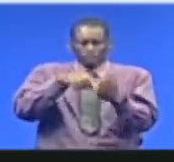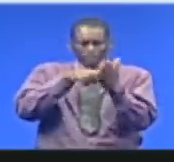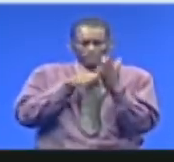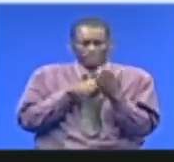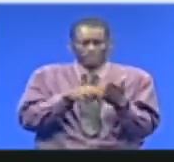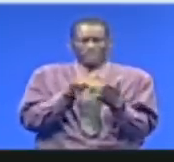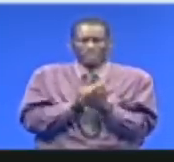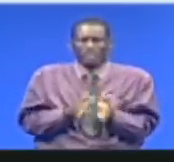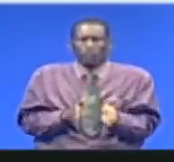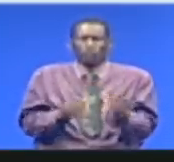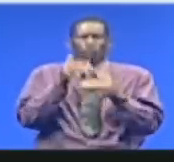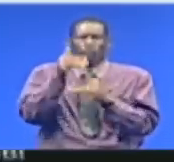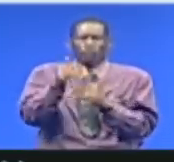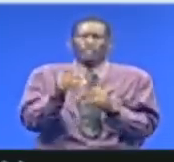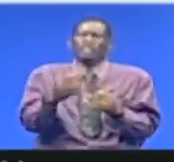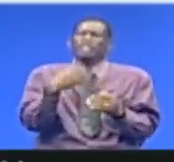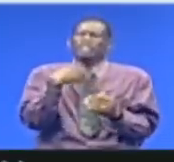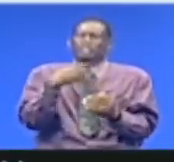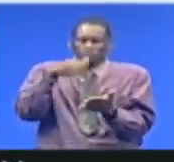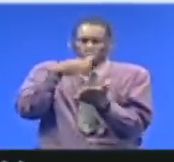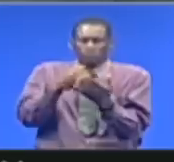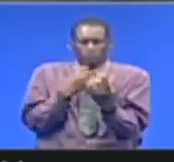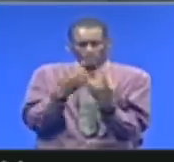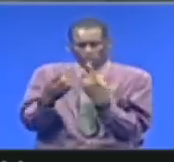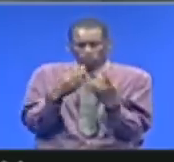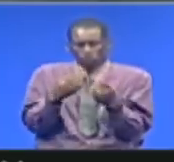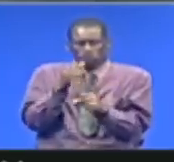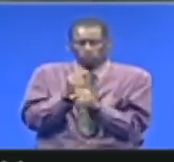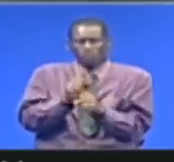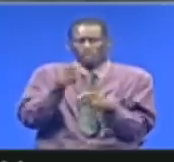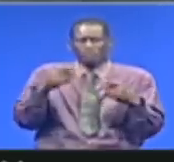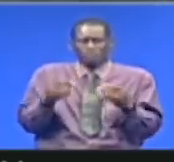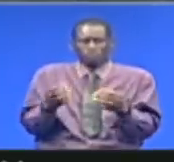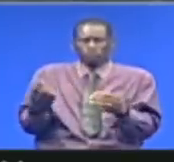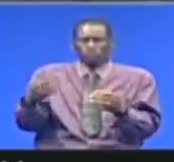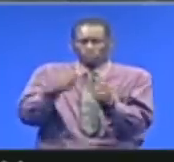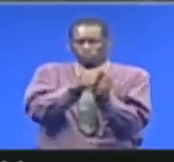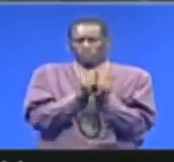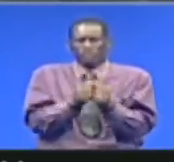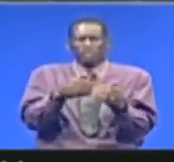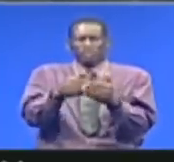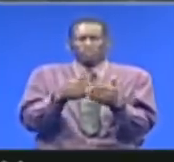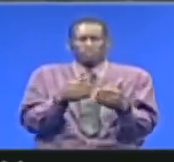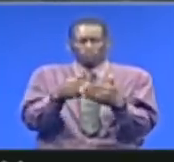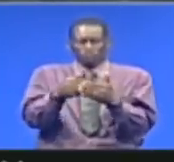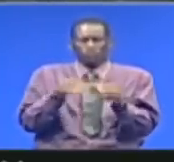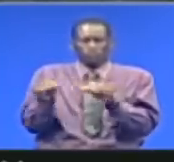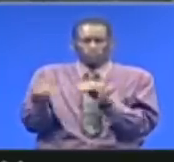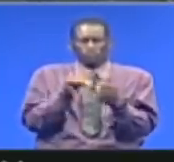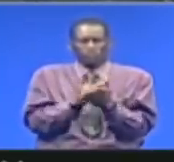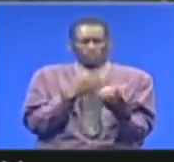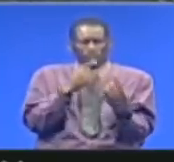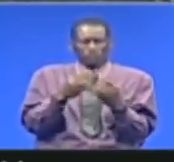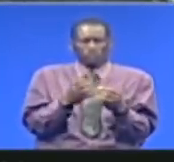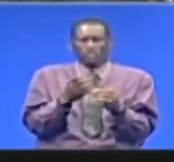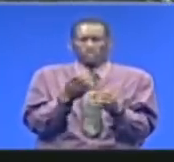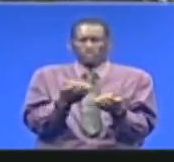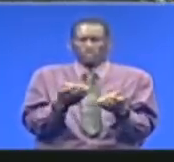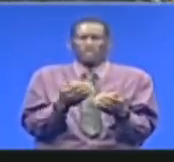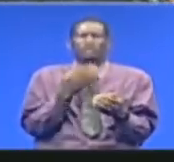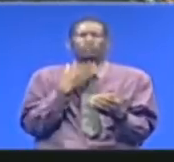going forward, he will engage in a dialogue to bring Kenyans together. Okay, before we get into that dialogue, just give me 1 second here. Let me just